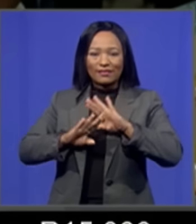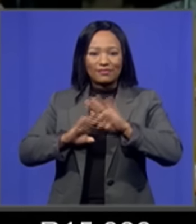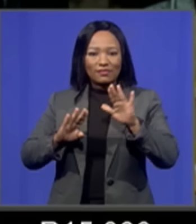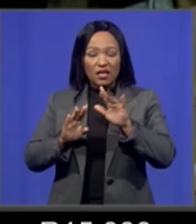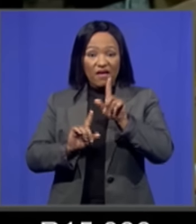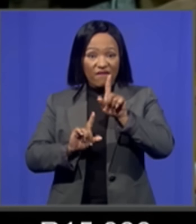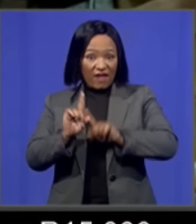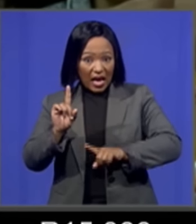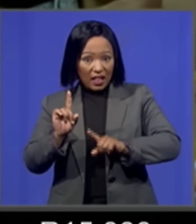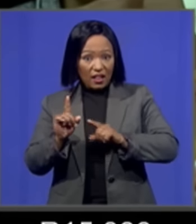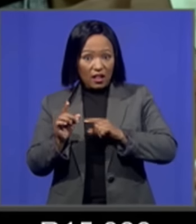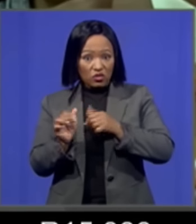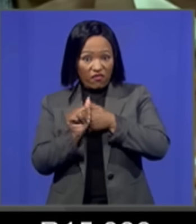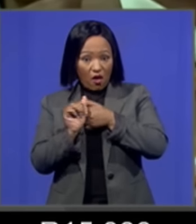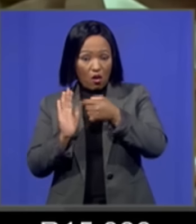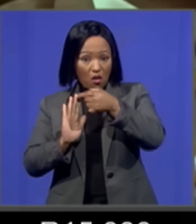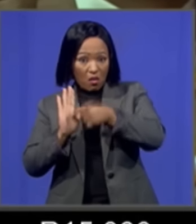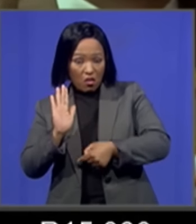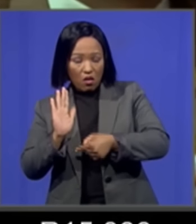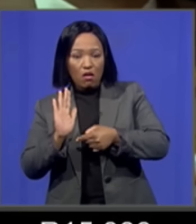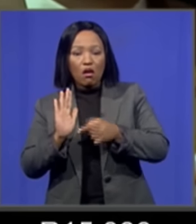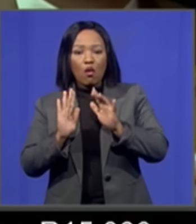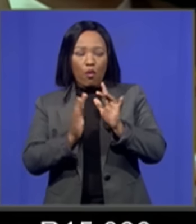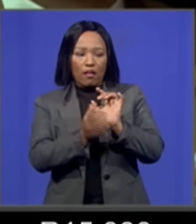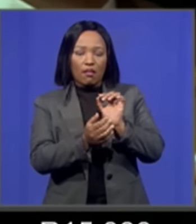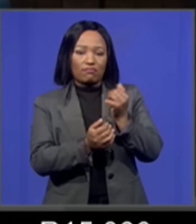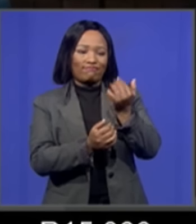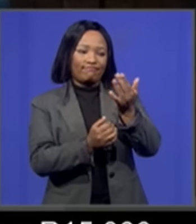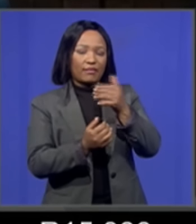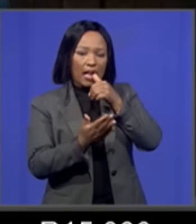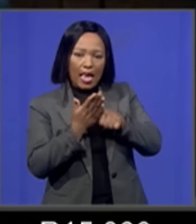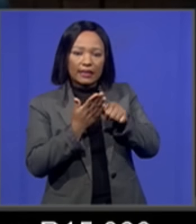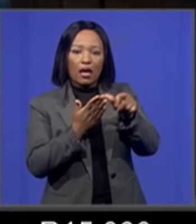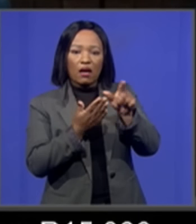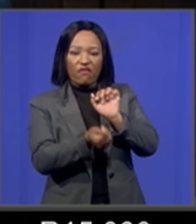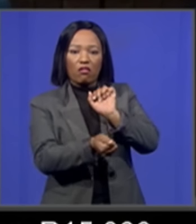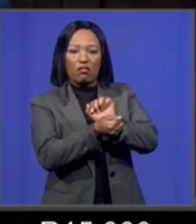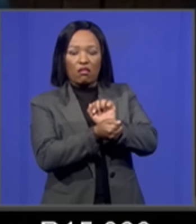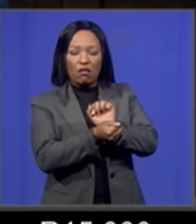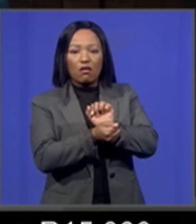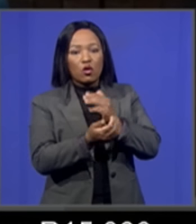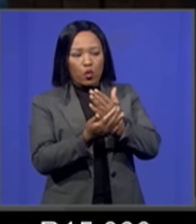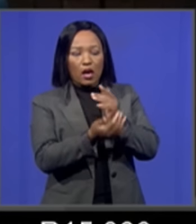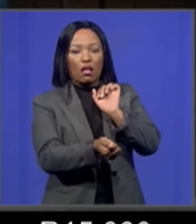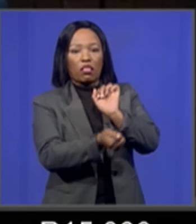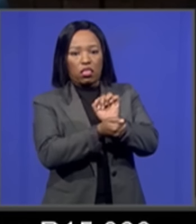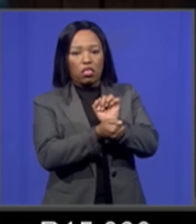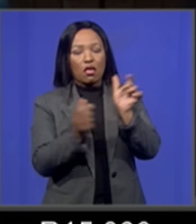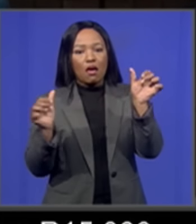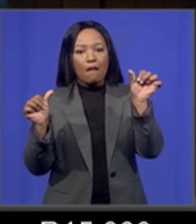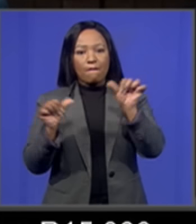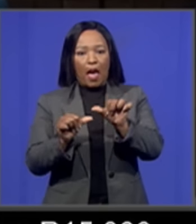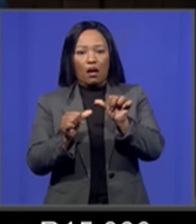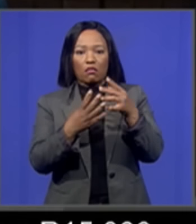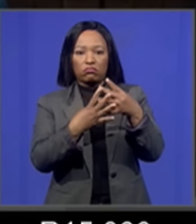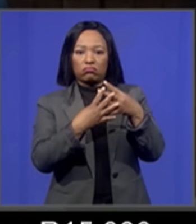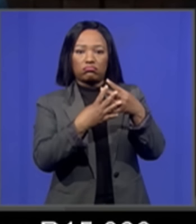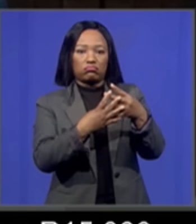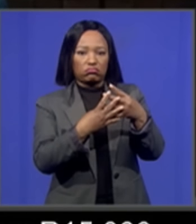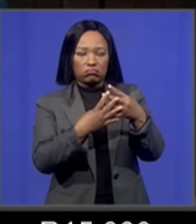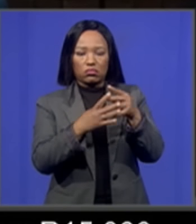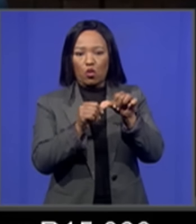with any of these conditions, a warrant of arrest will be issued. You may be arrested and be kept in custody